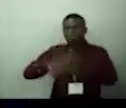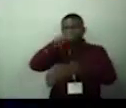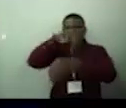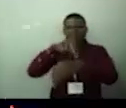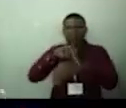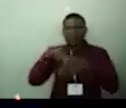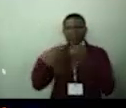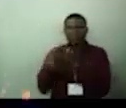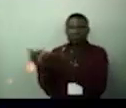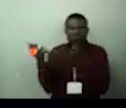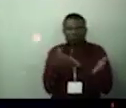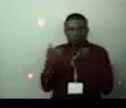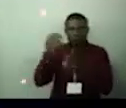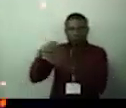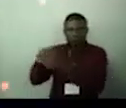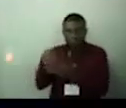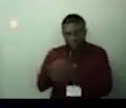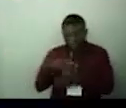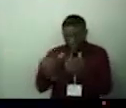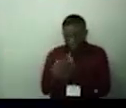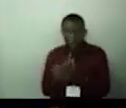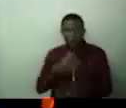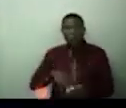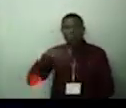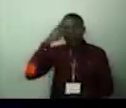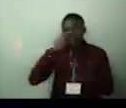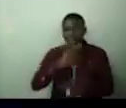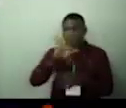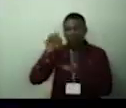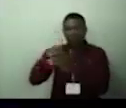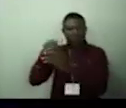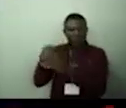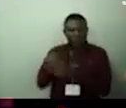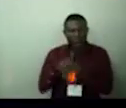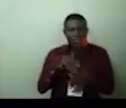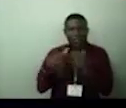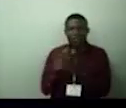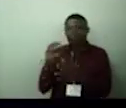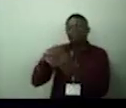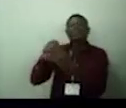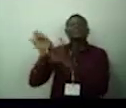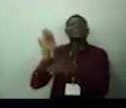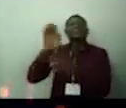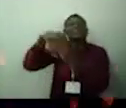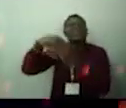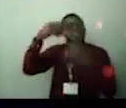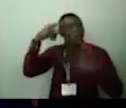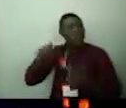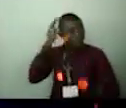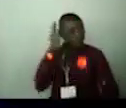be brought into it. The glory and the honor of the nations will be brought into the city.